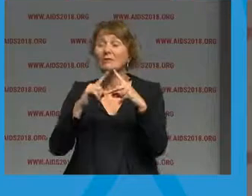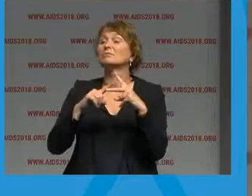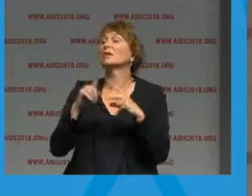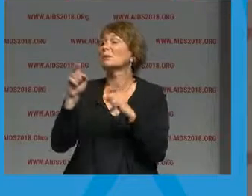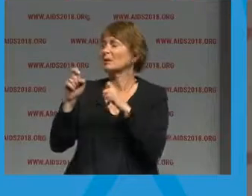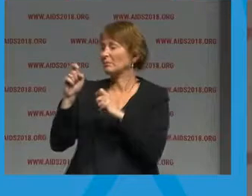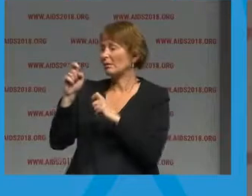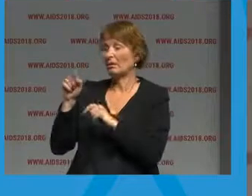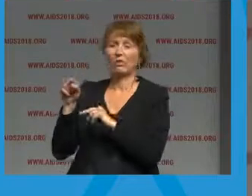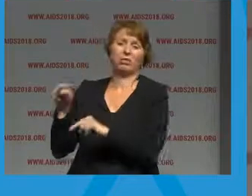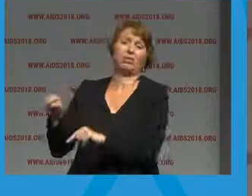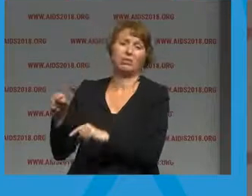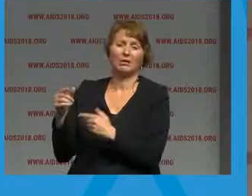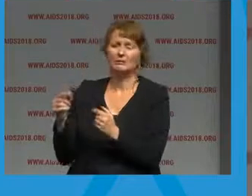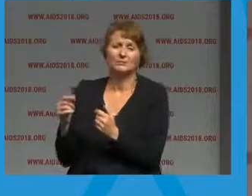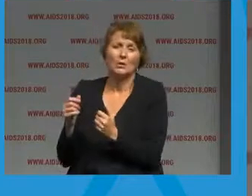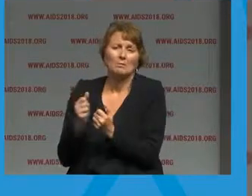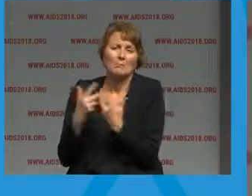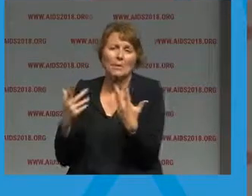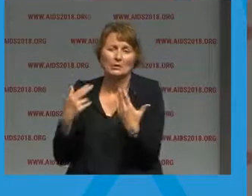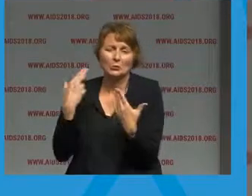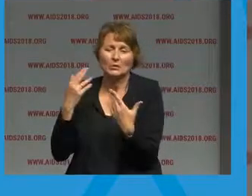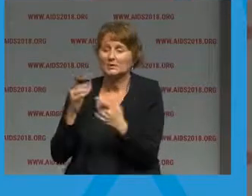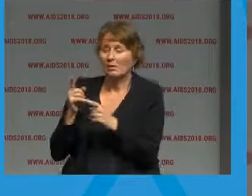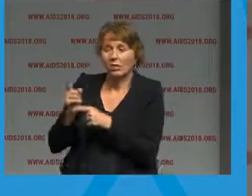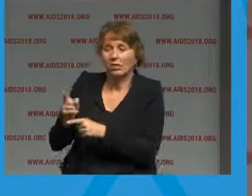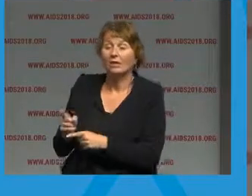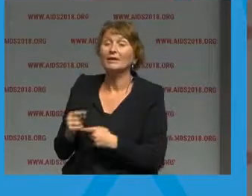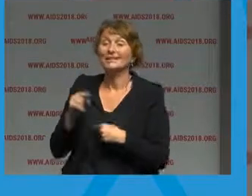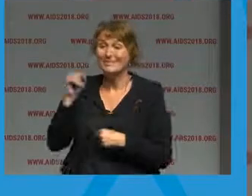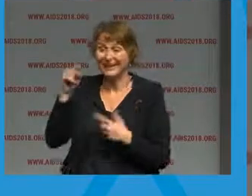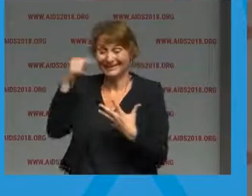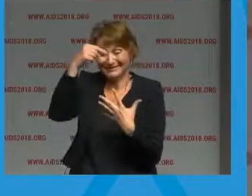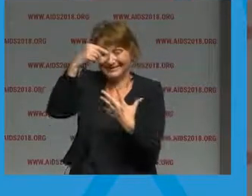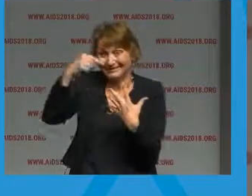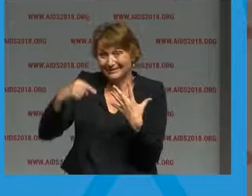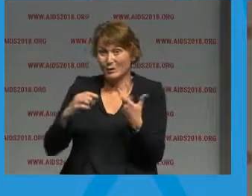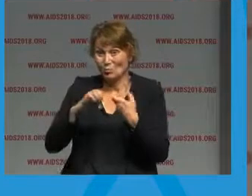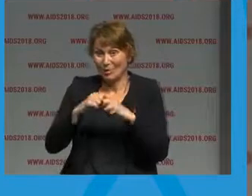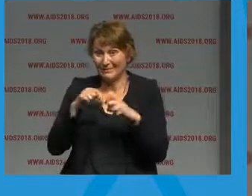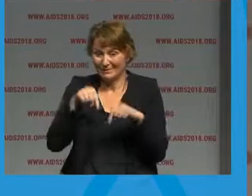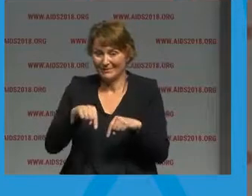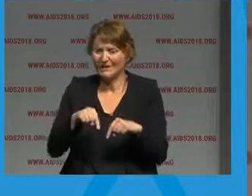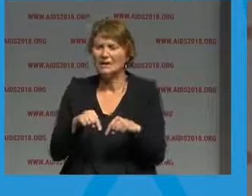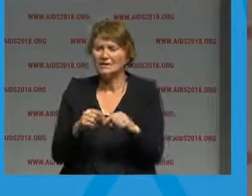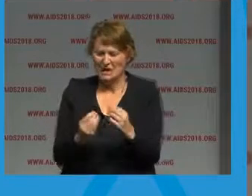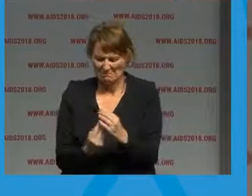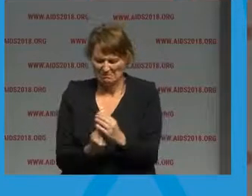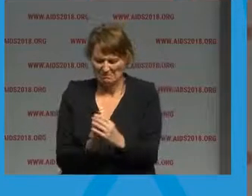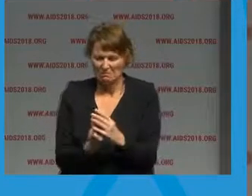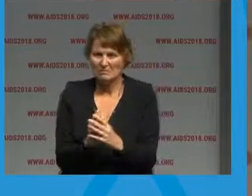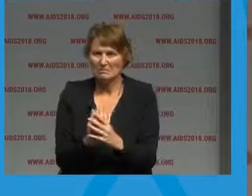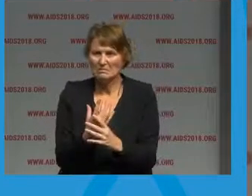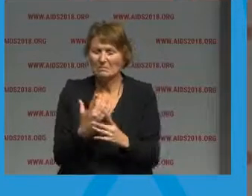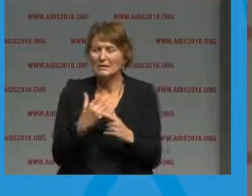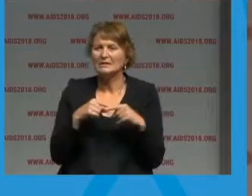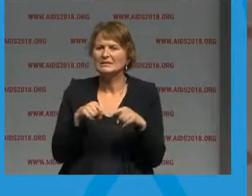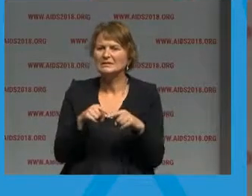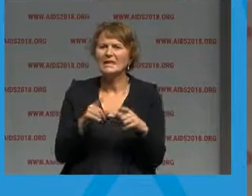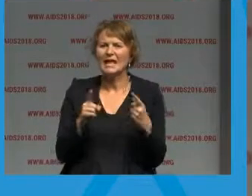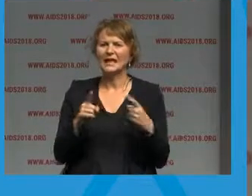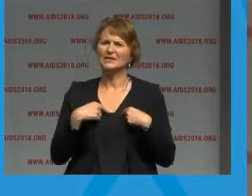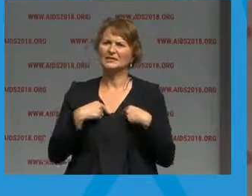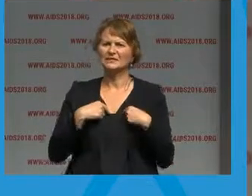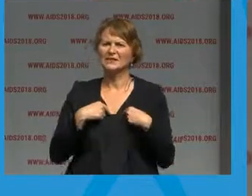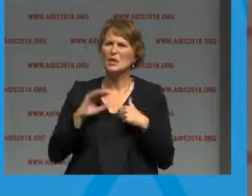reasons, and they are the fruit of an adoration and worship of a neoliberal